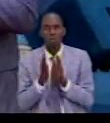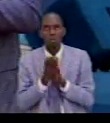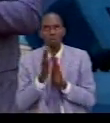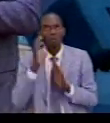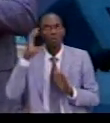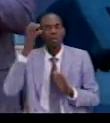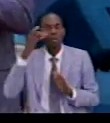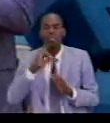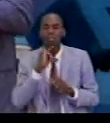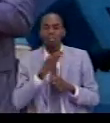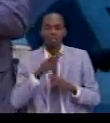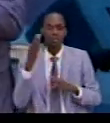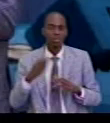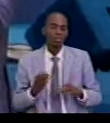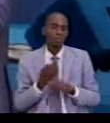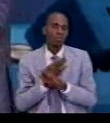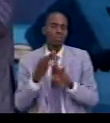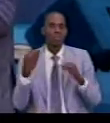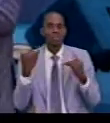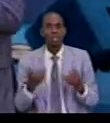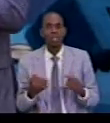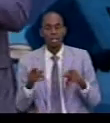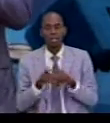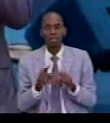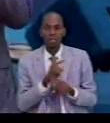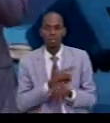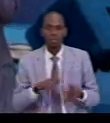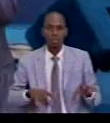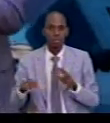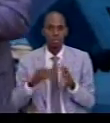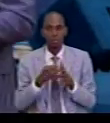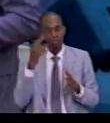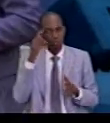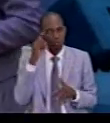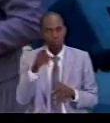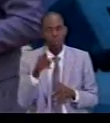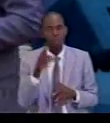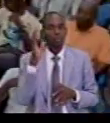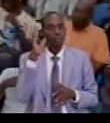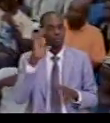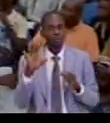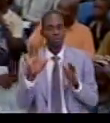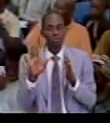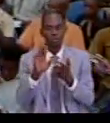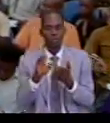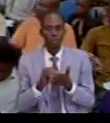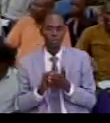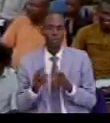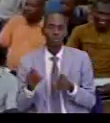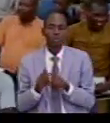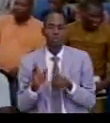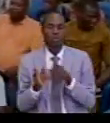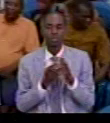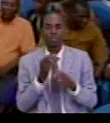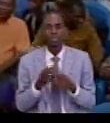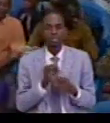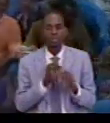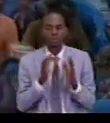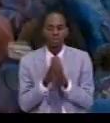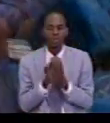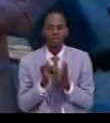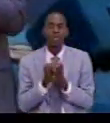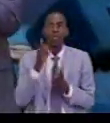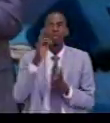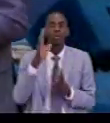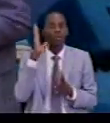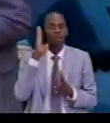he is saying that as the Lord did it for him, He will also do it for you in Jesus' name. And praying that the Lord will continue keeping our